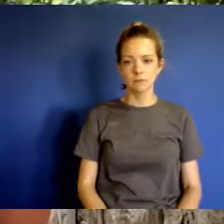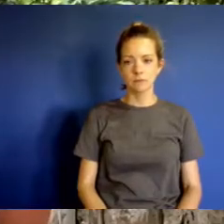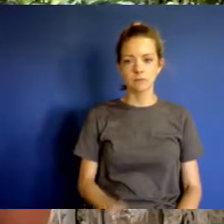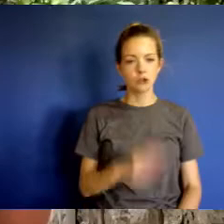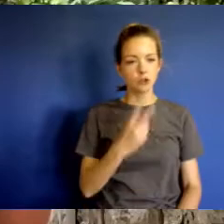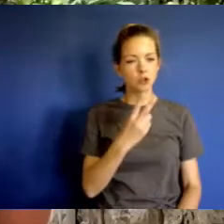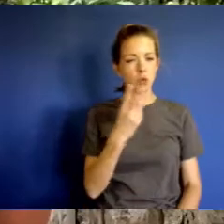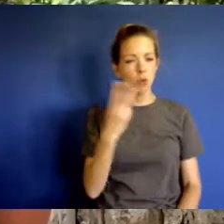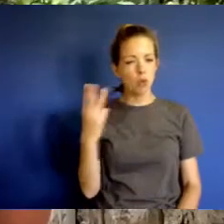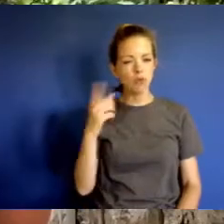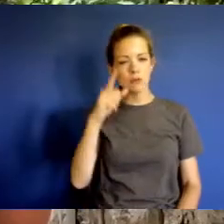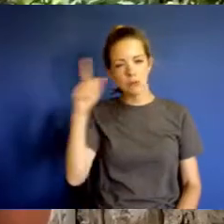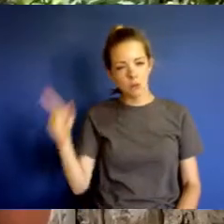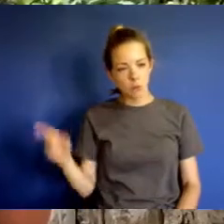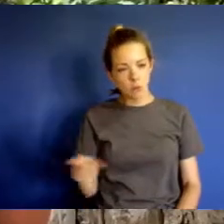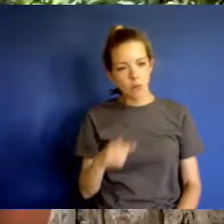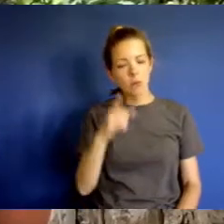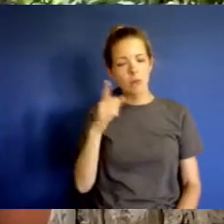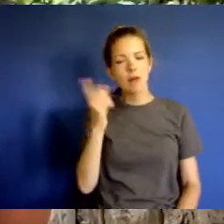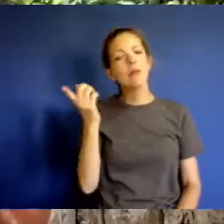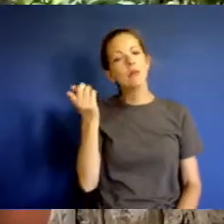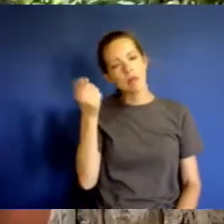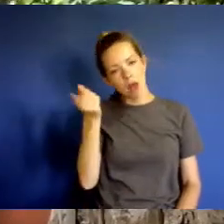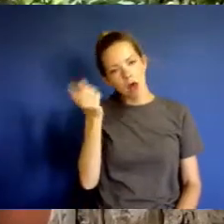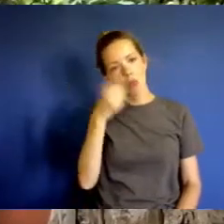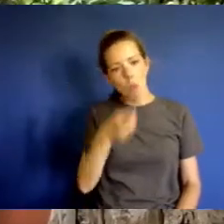2 or 3 in each direction.